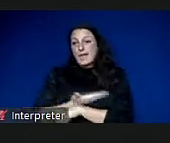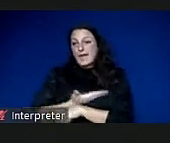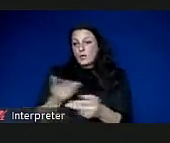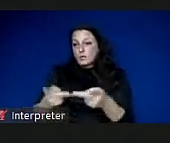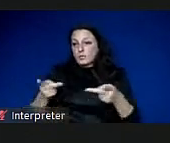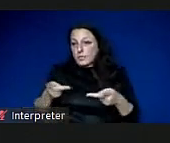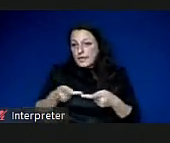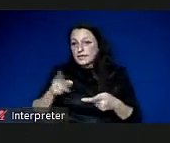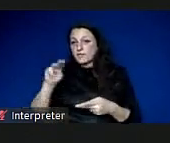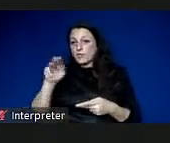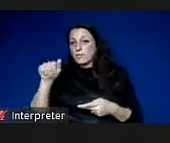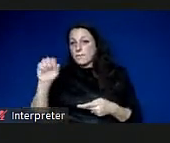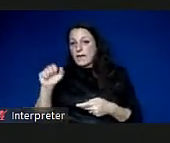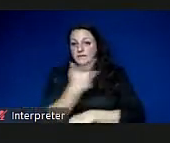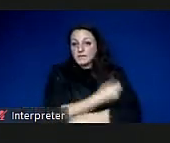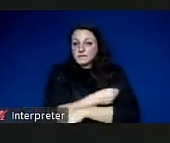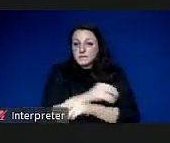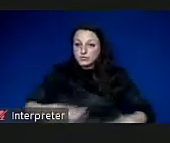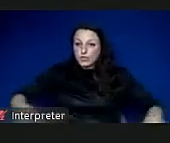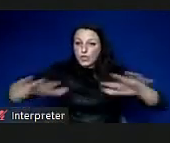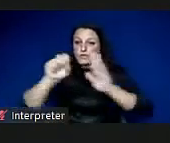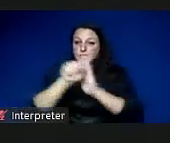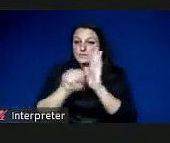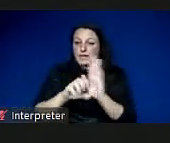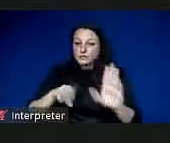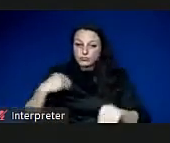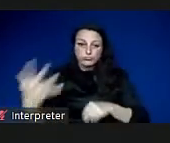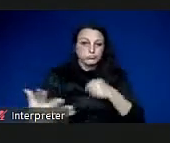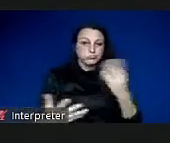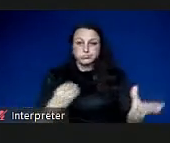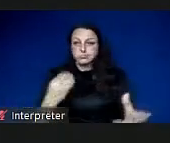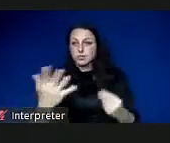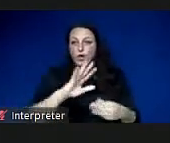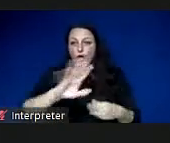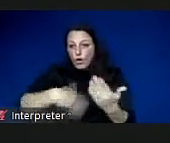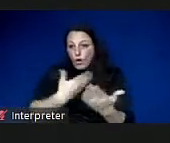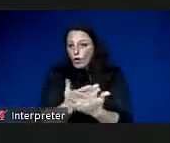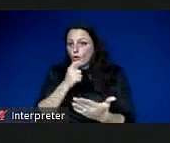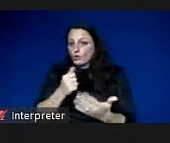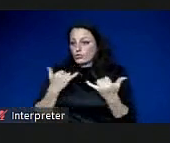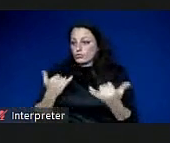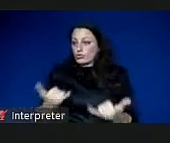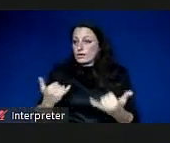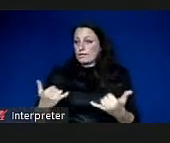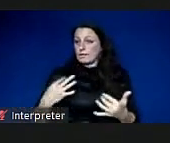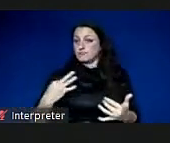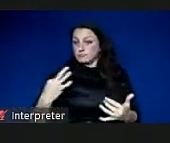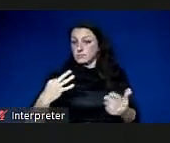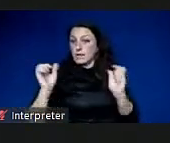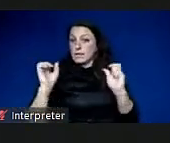clinics across the state to serve everybody who is currently eligible in their phasing. And we'll have more